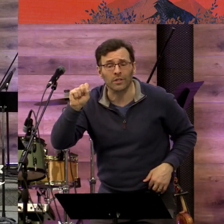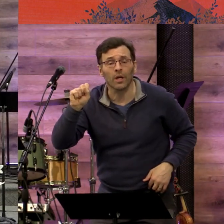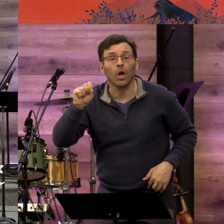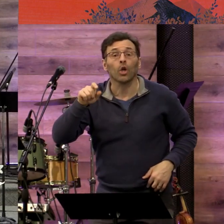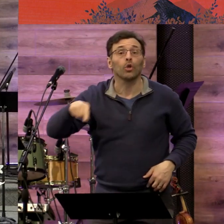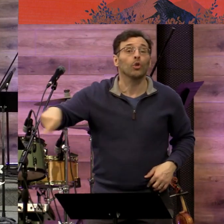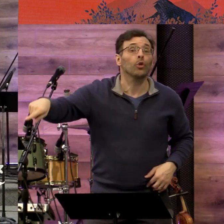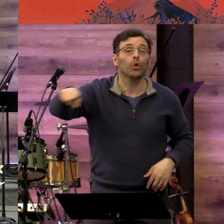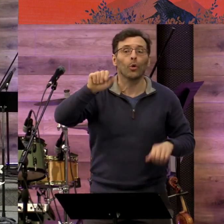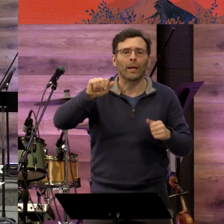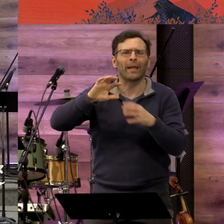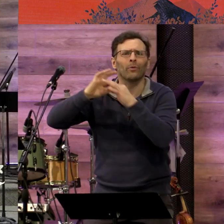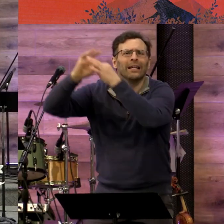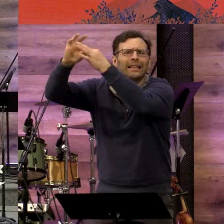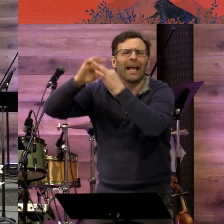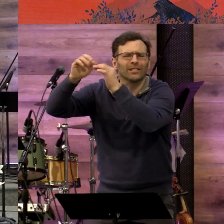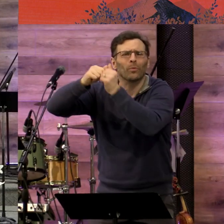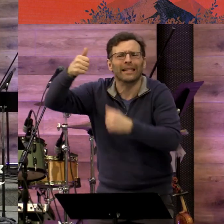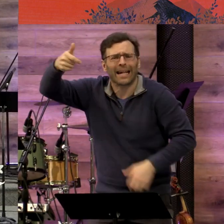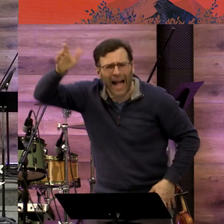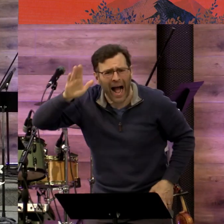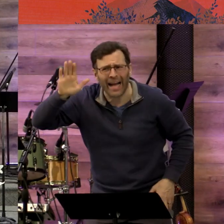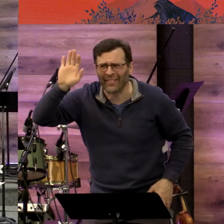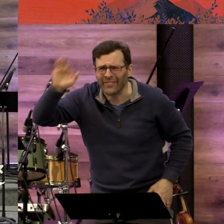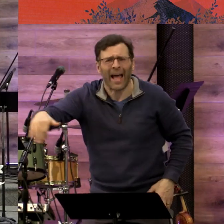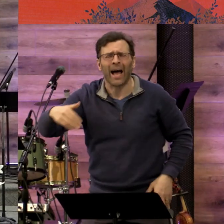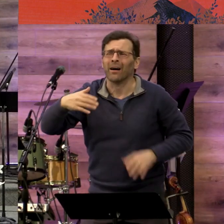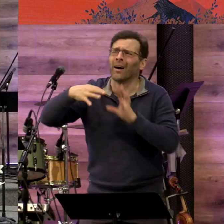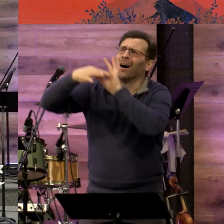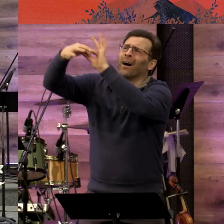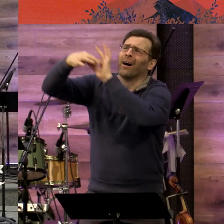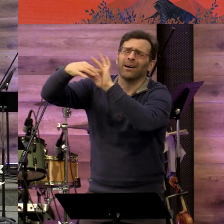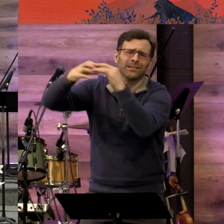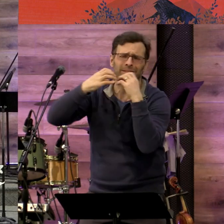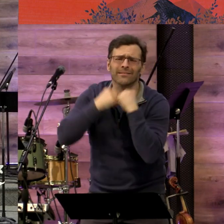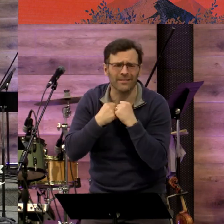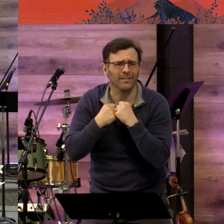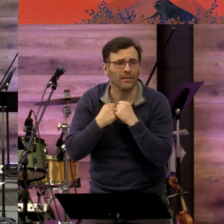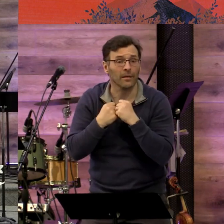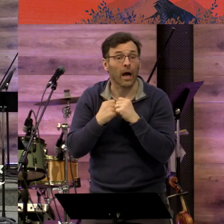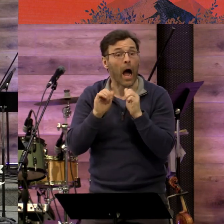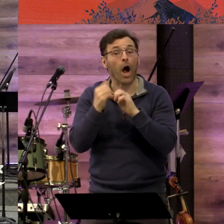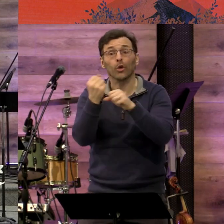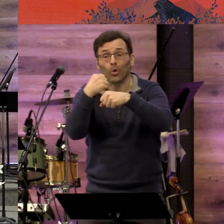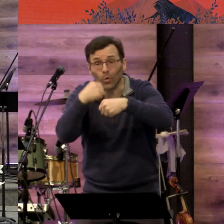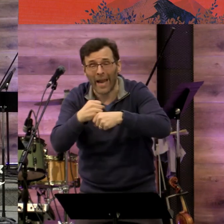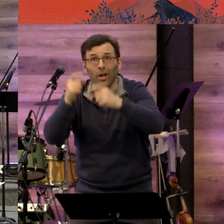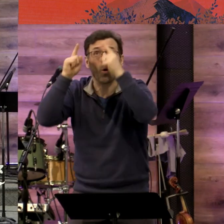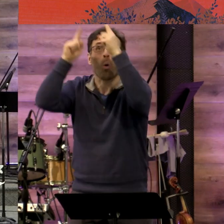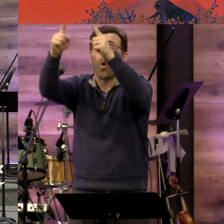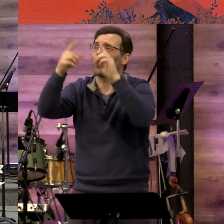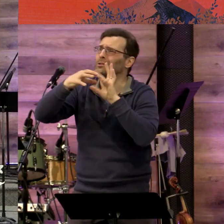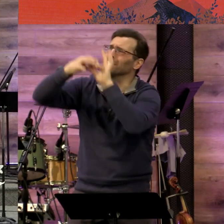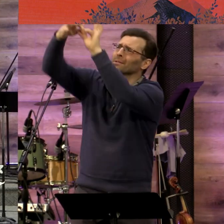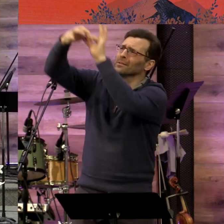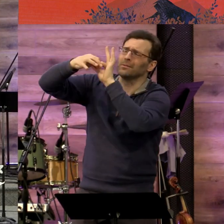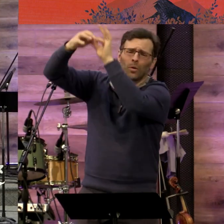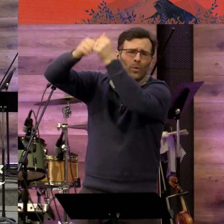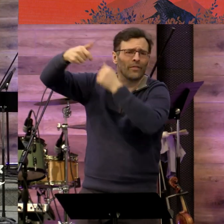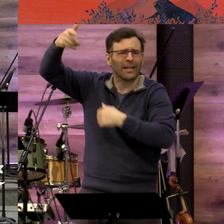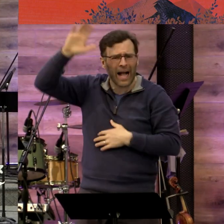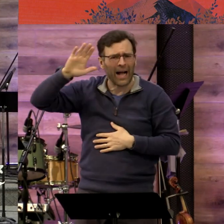is that you can be in relationship with God the way that you were created to be,